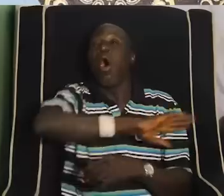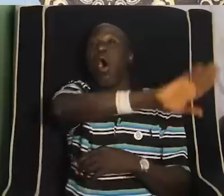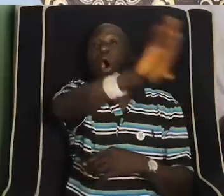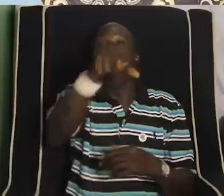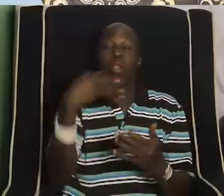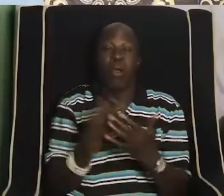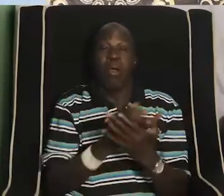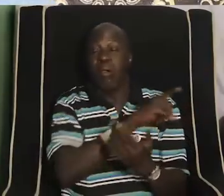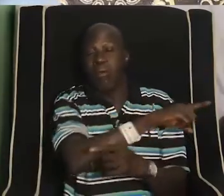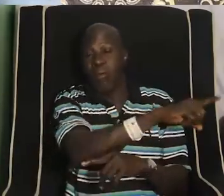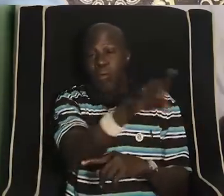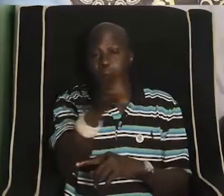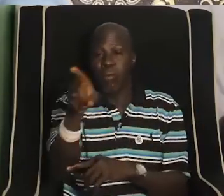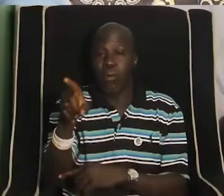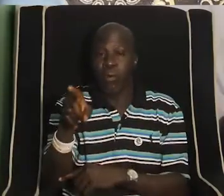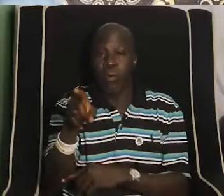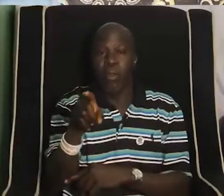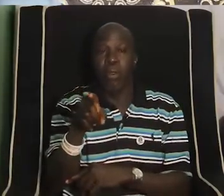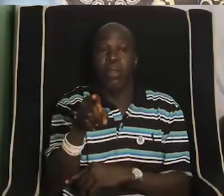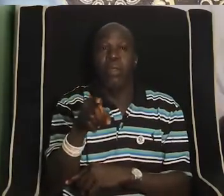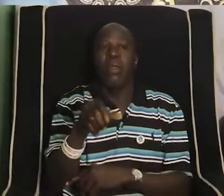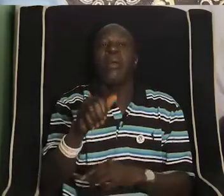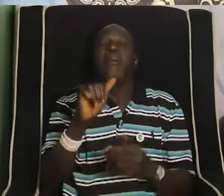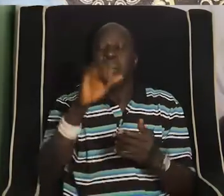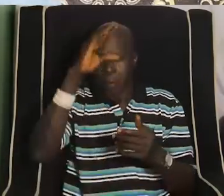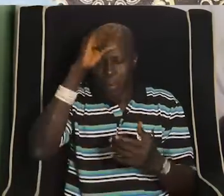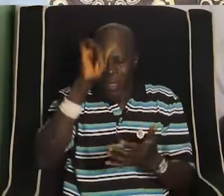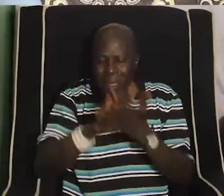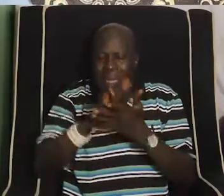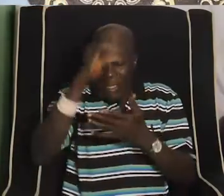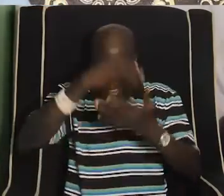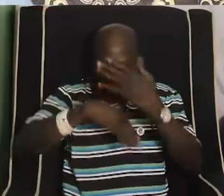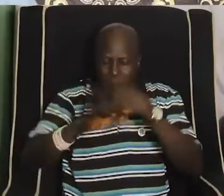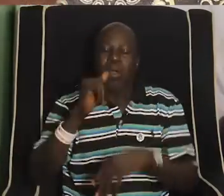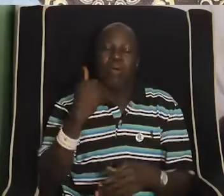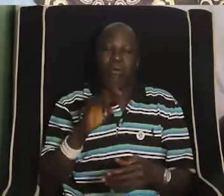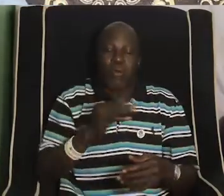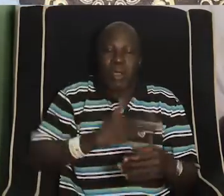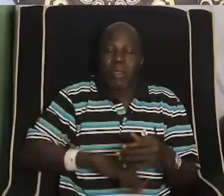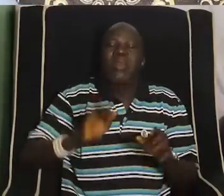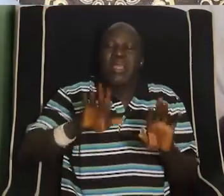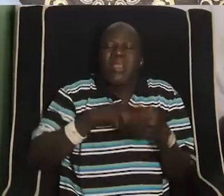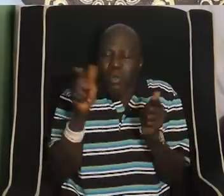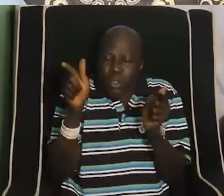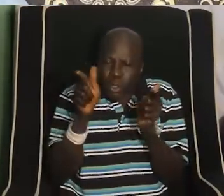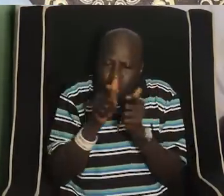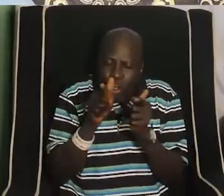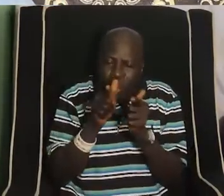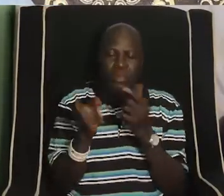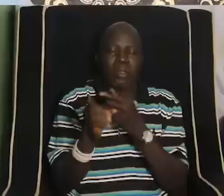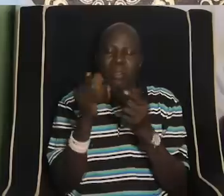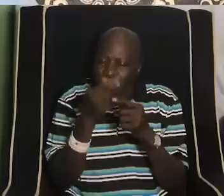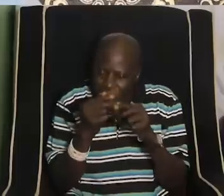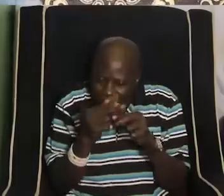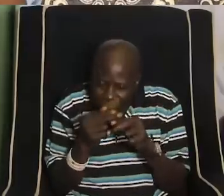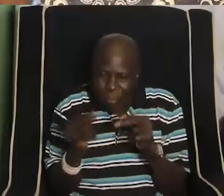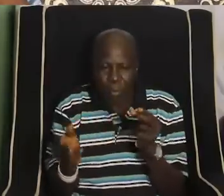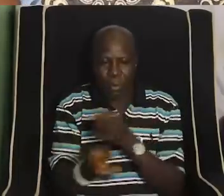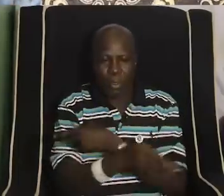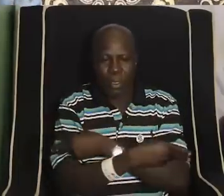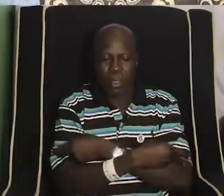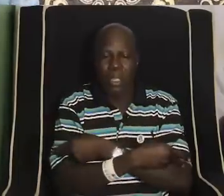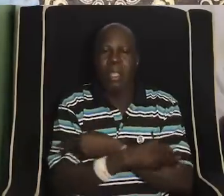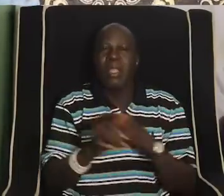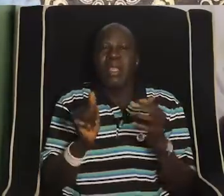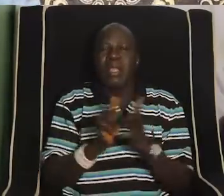born of woman. He said they have just so we have just limited days